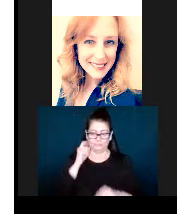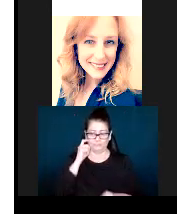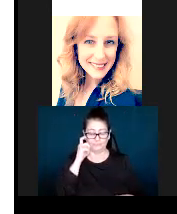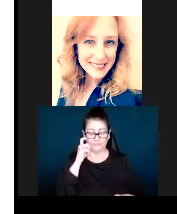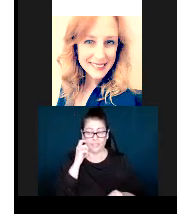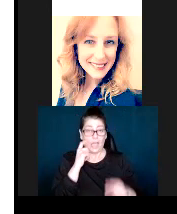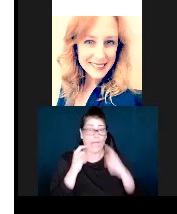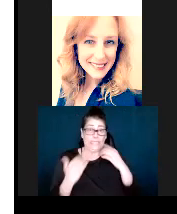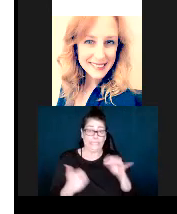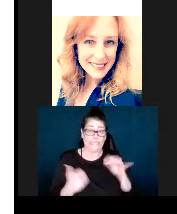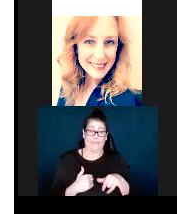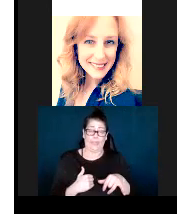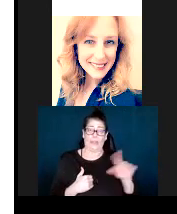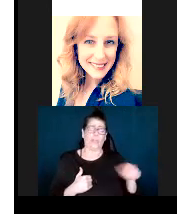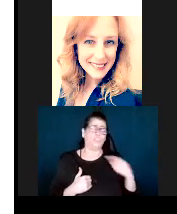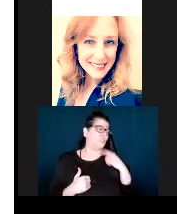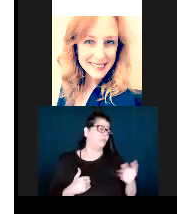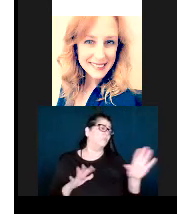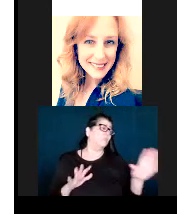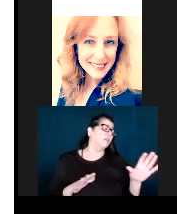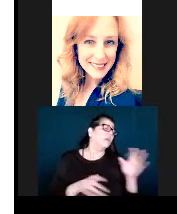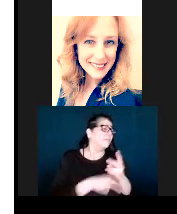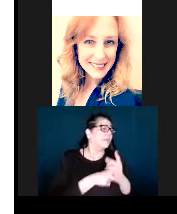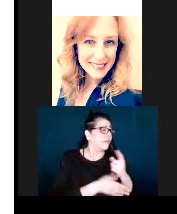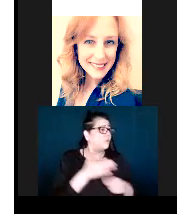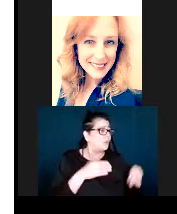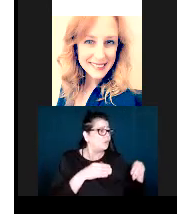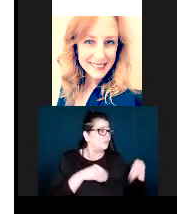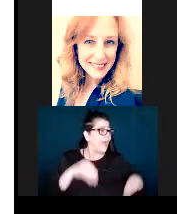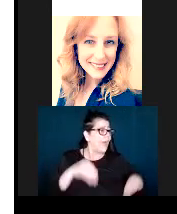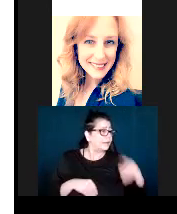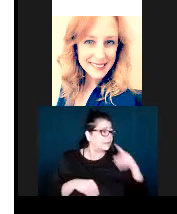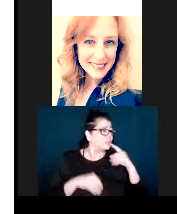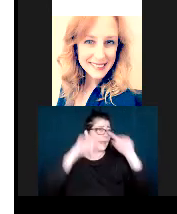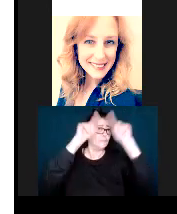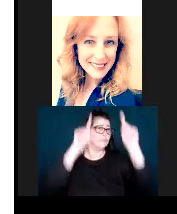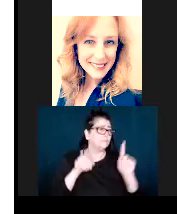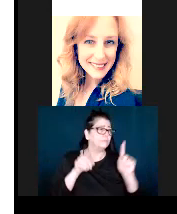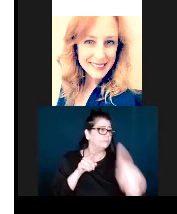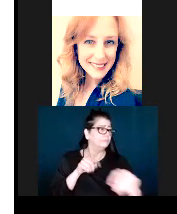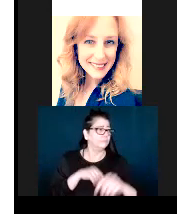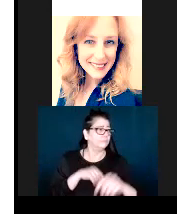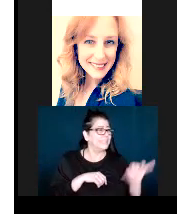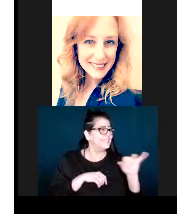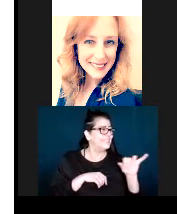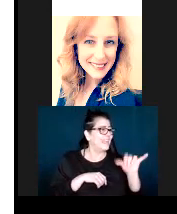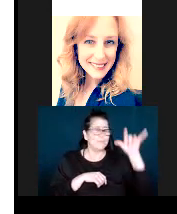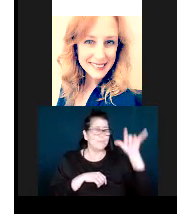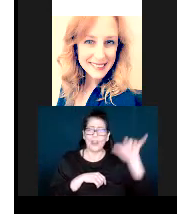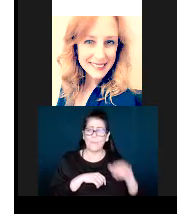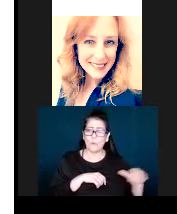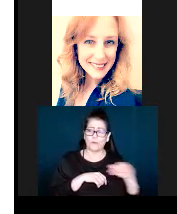offhand, like, hey, make sure you're careful what you pack because we're going to have to run it through a scanner, like at the airport. And